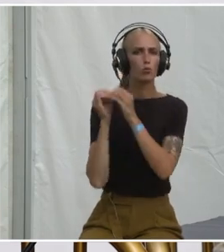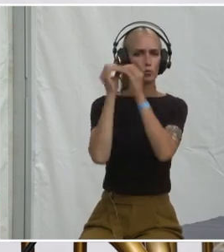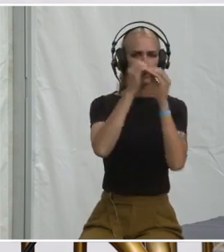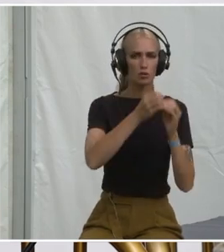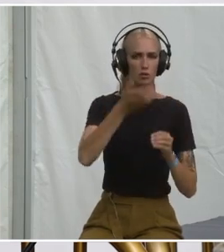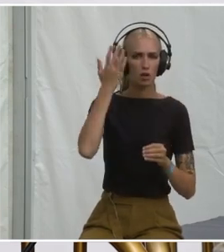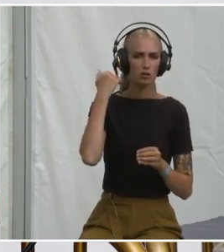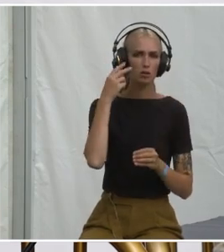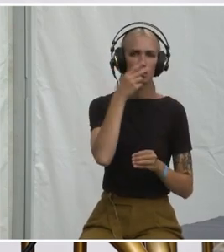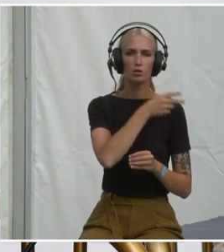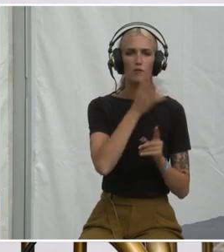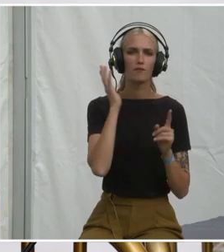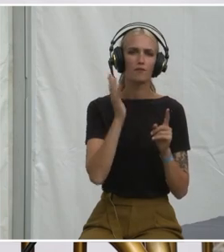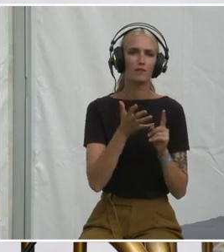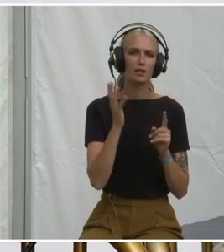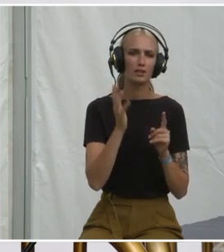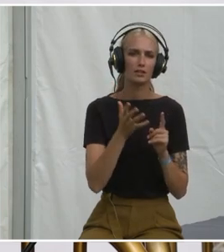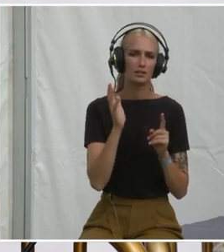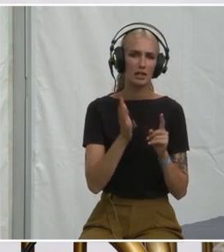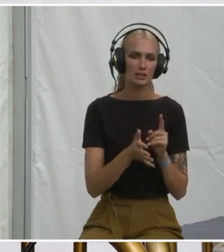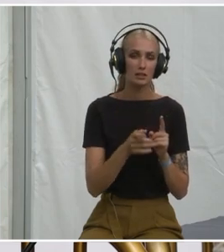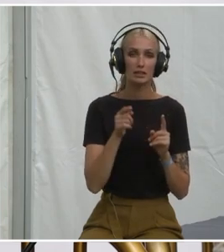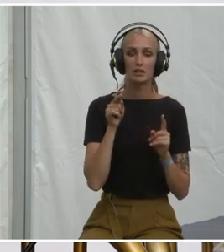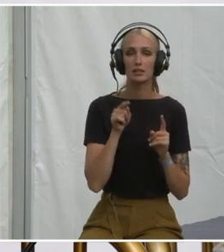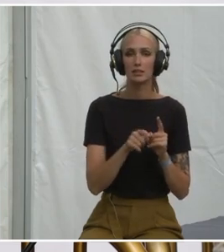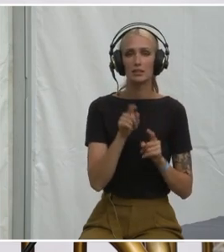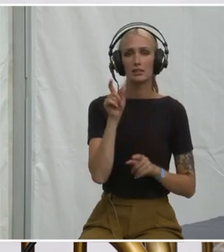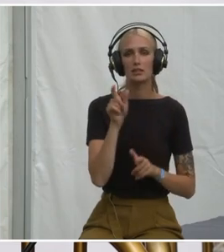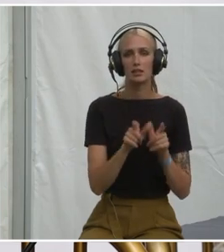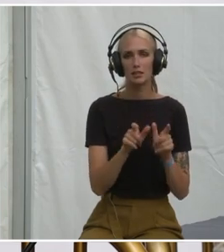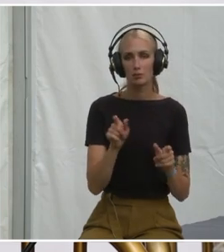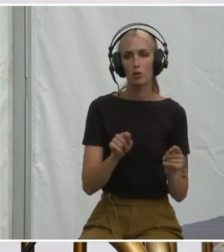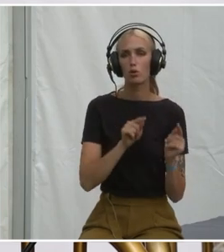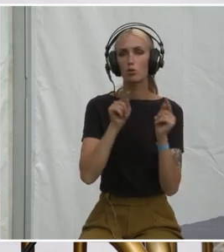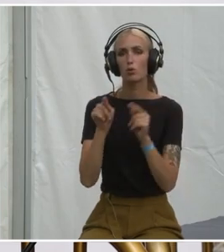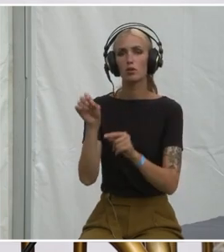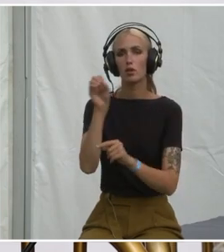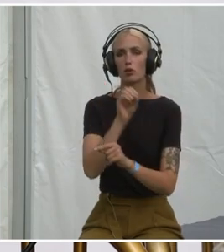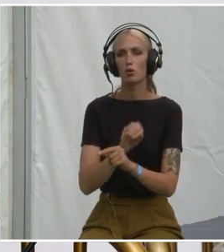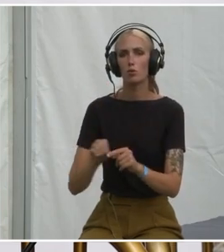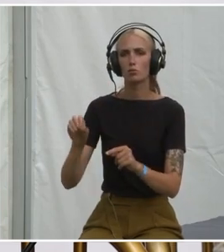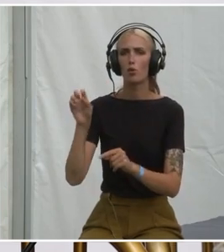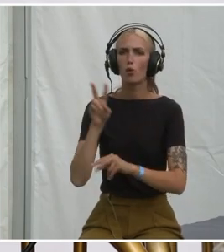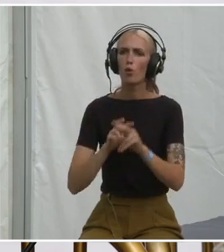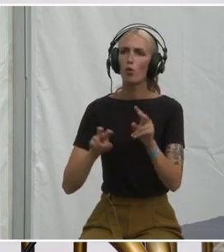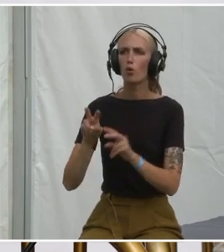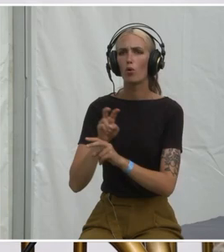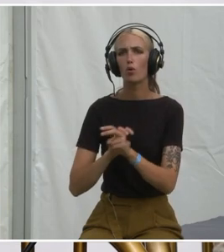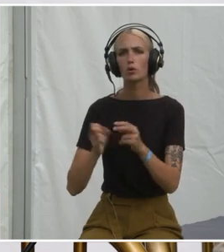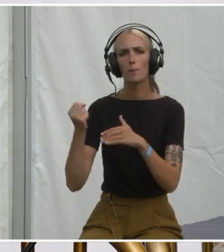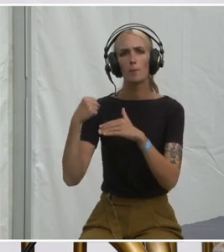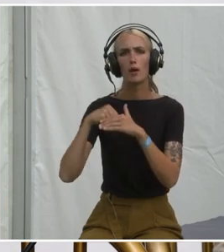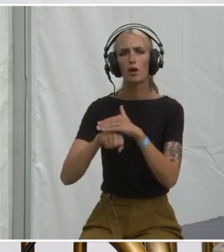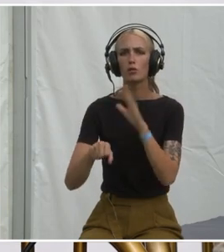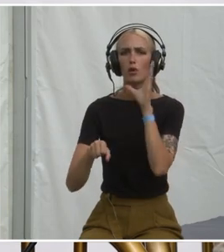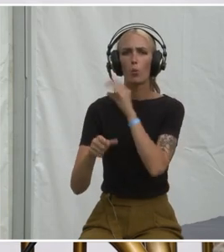in 2015, when large numbers of people came to Europe to seek for asylum. And then it was